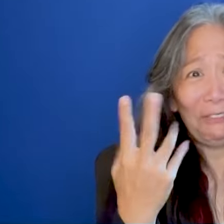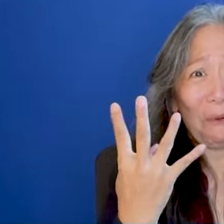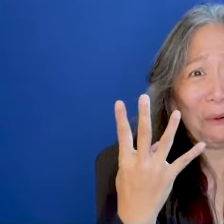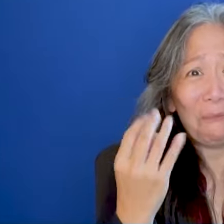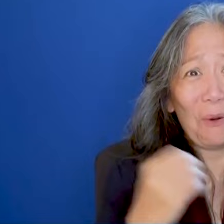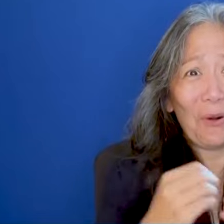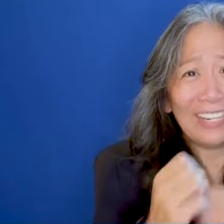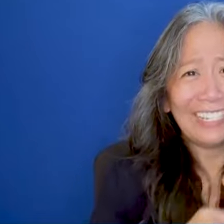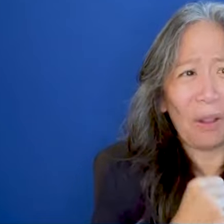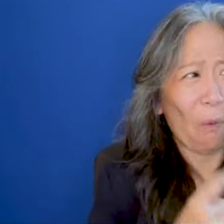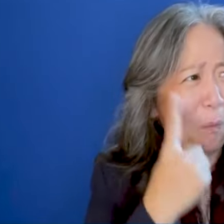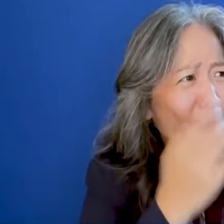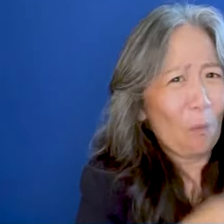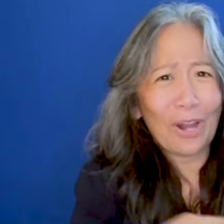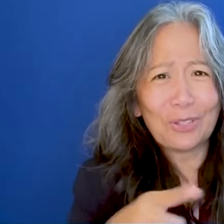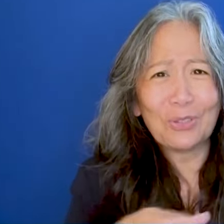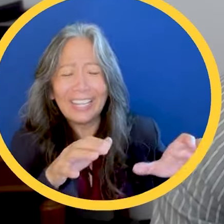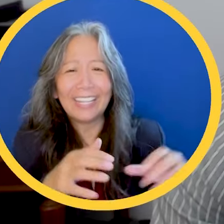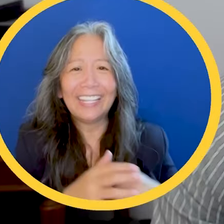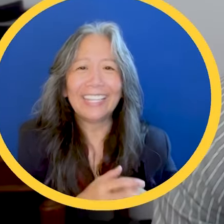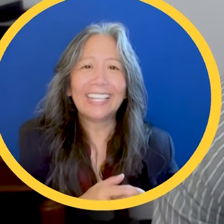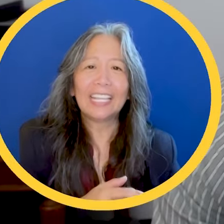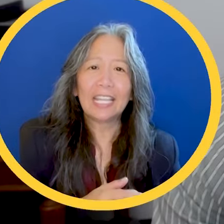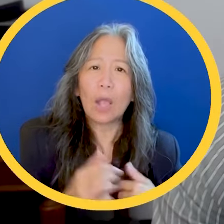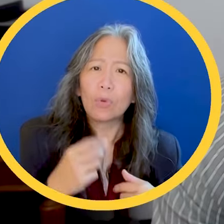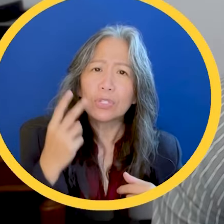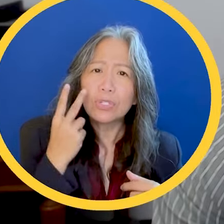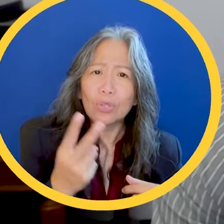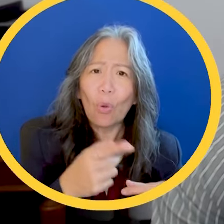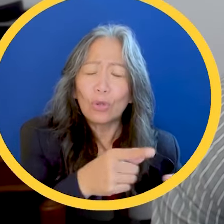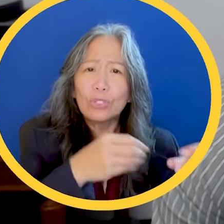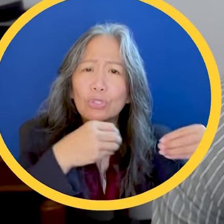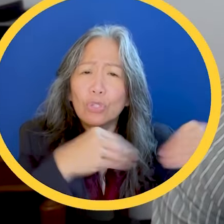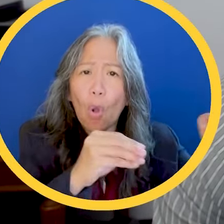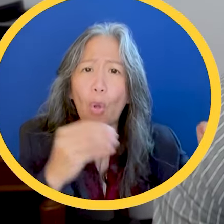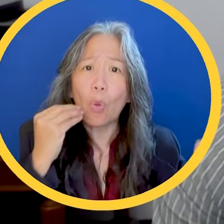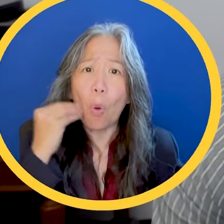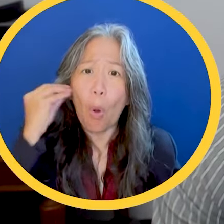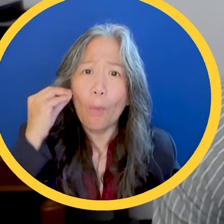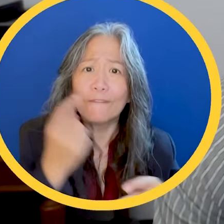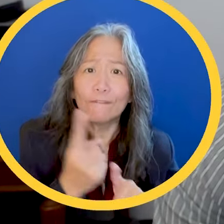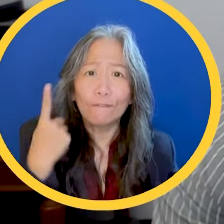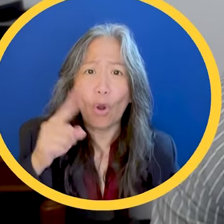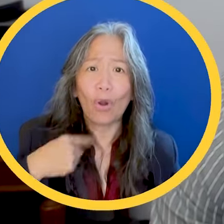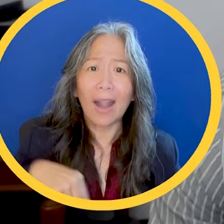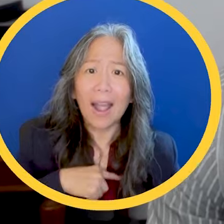There's like 3 or 4 more years left, Mom. What are you doing? Why would you guys sell your home for us?